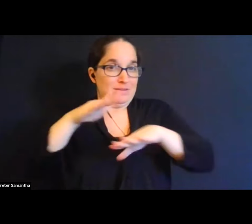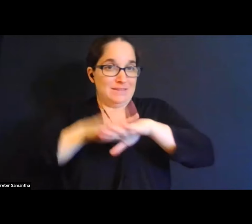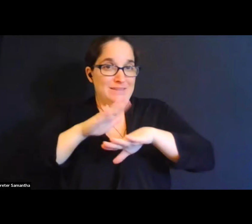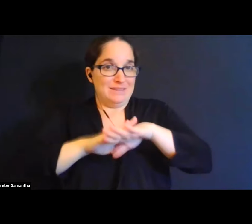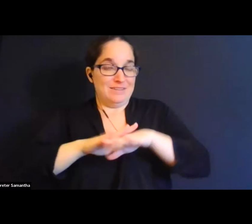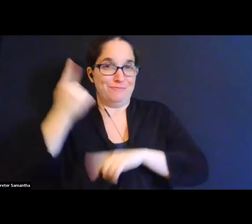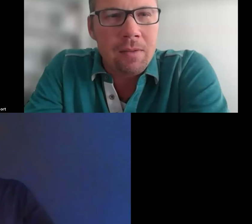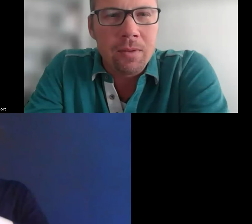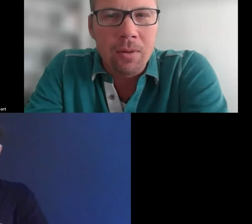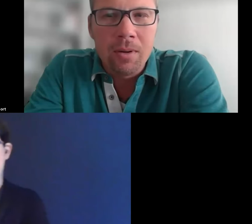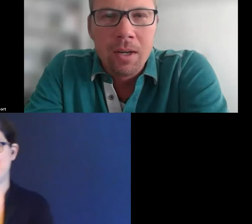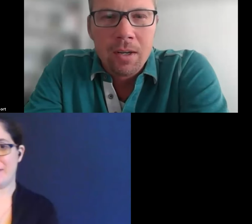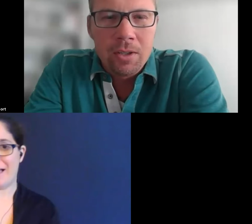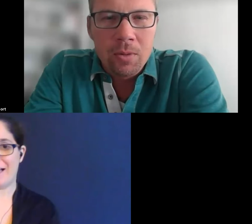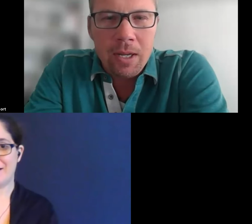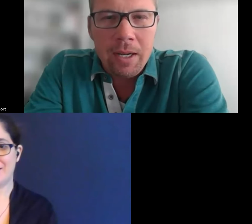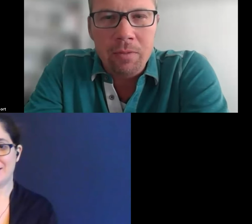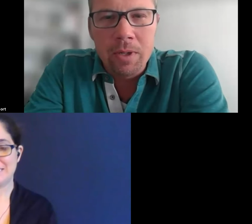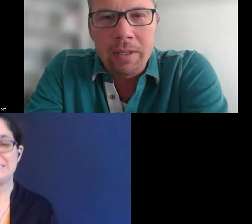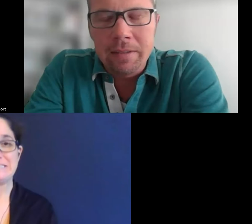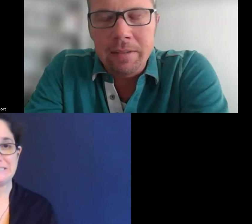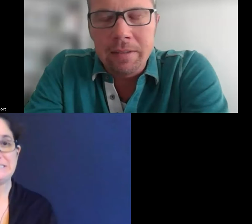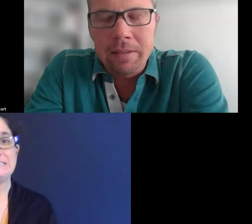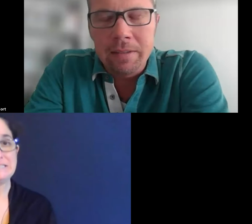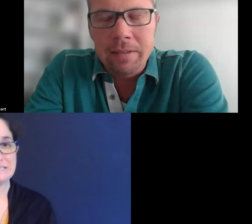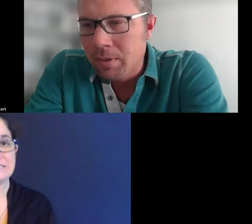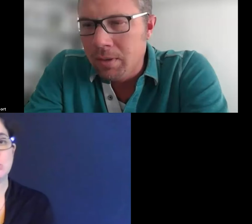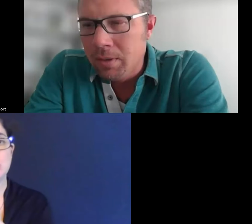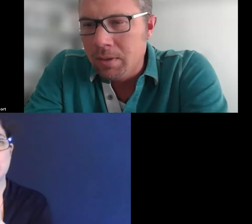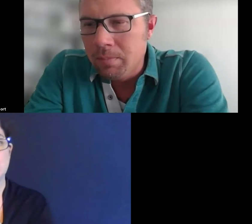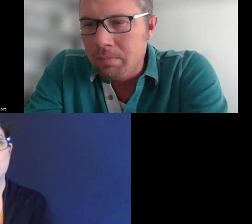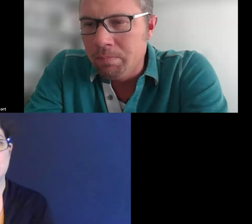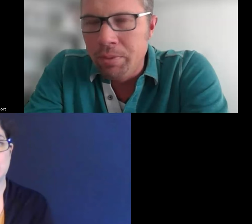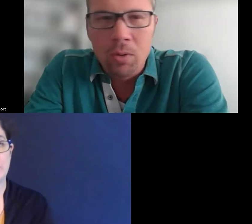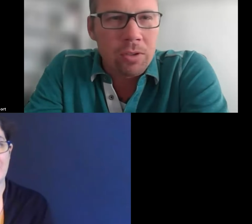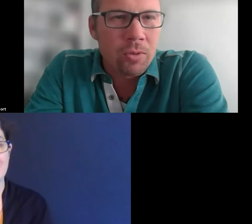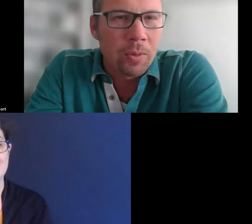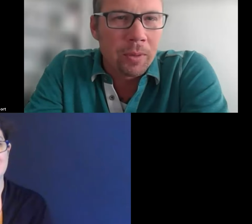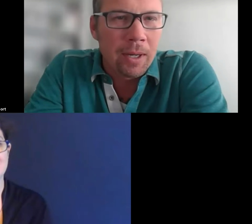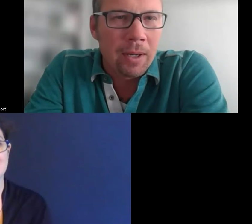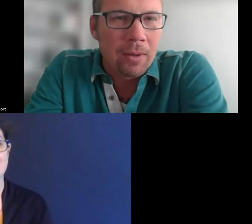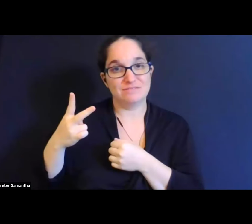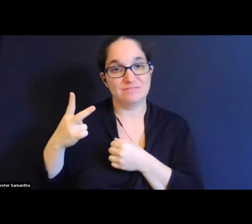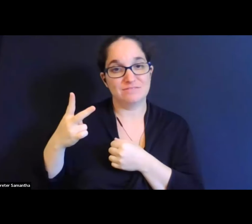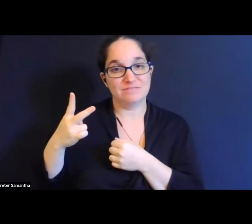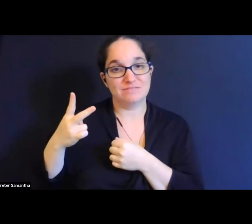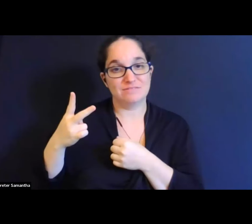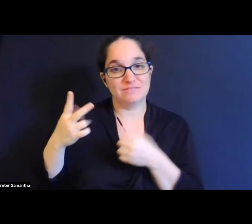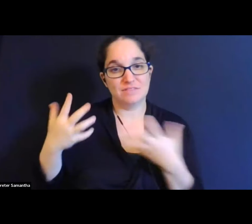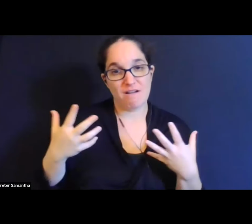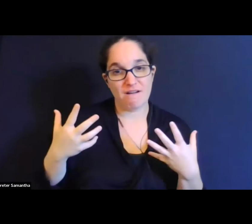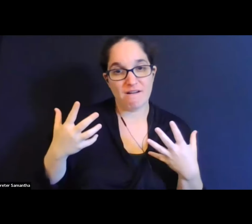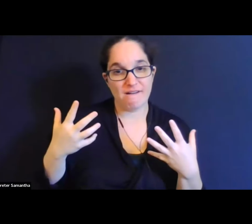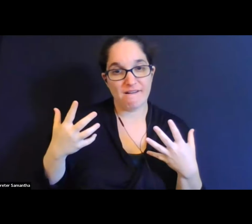day back in the office after 2.5 weeks of pure screwing around.